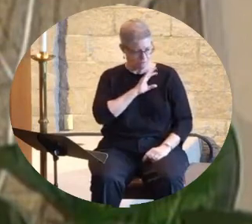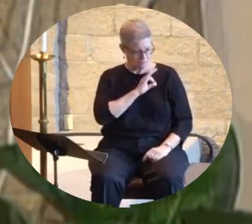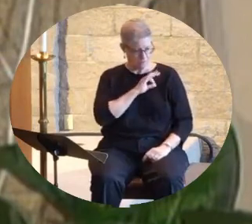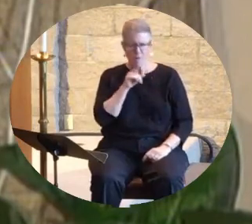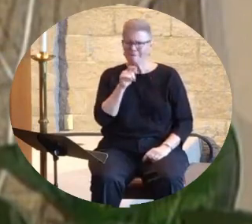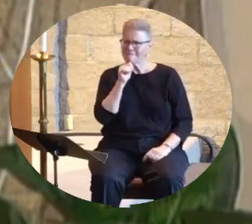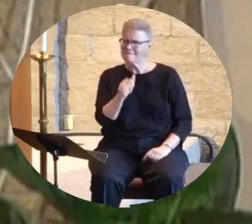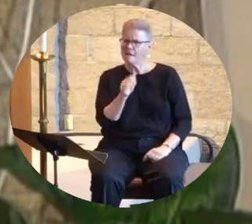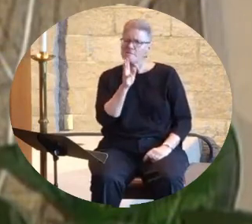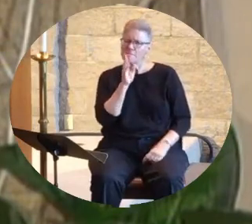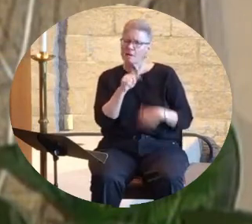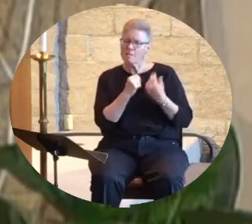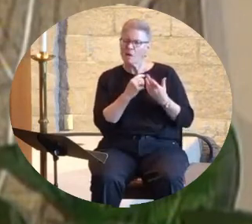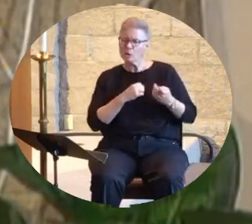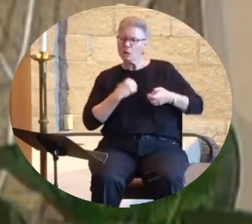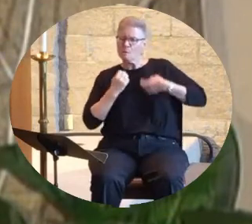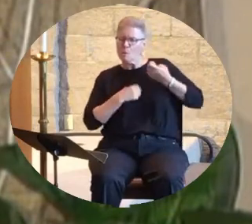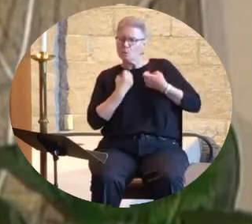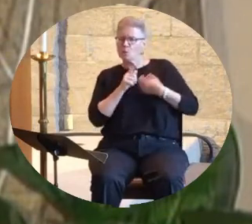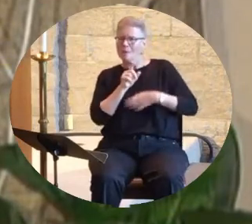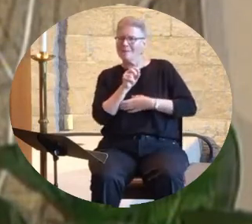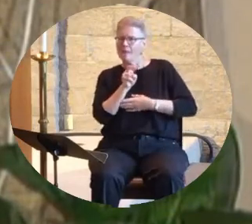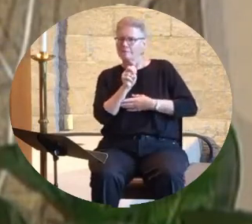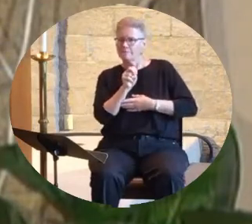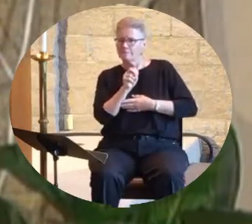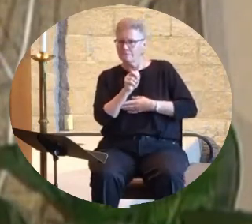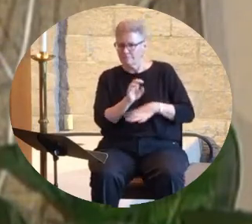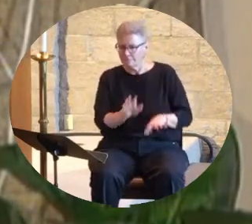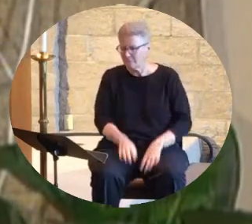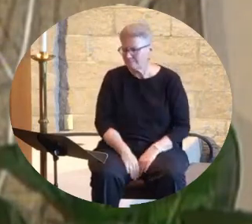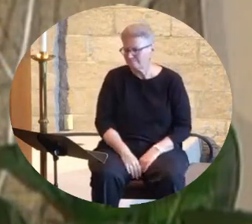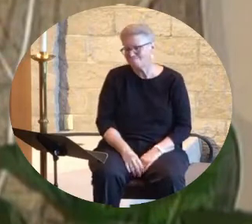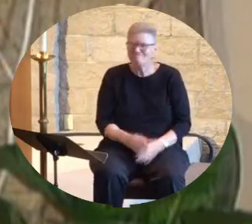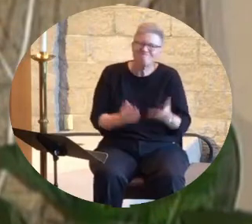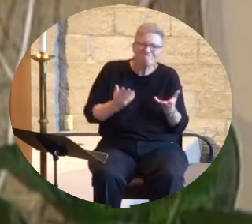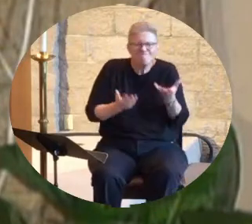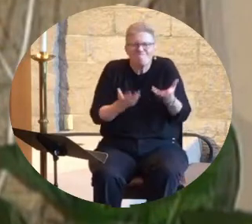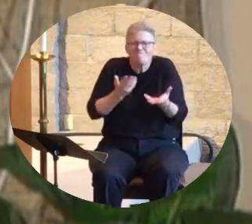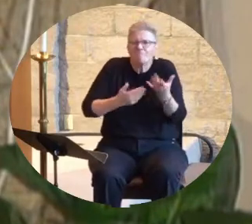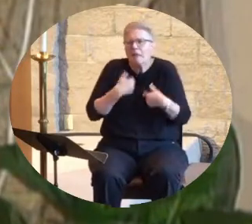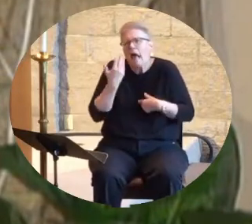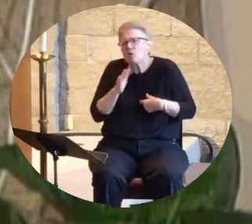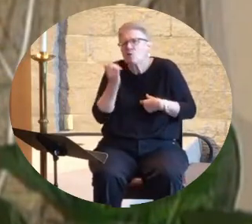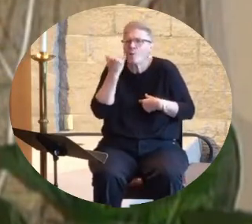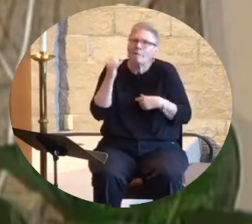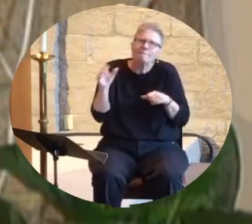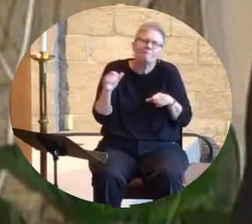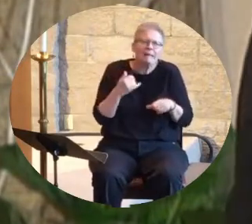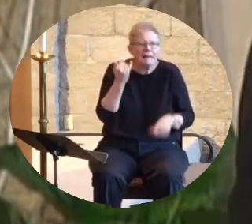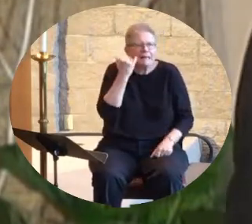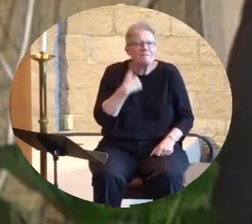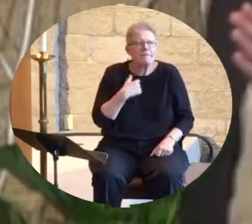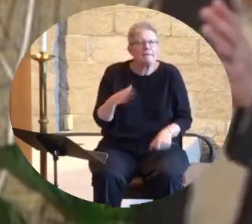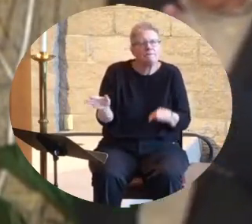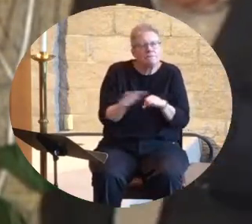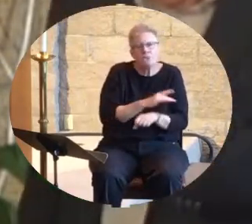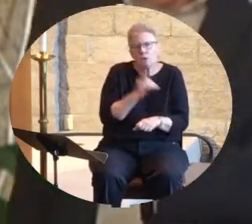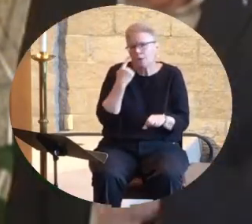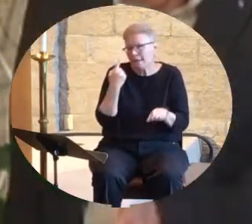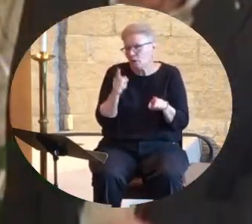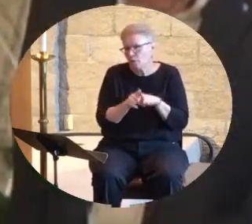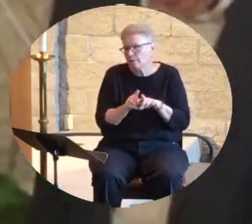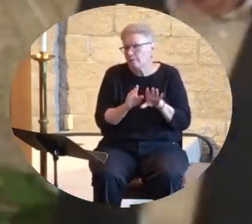emotional love. Even though I don't know if I totally agree with him on that or not. He's not totally talking about